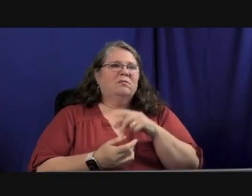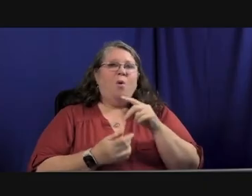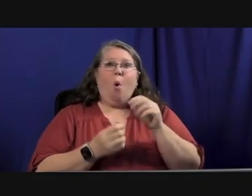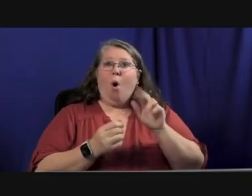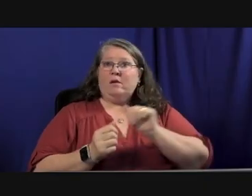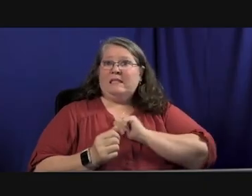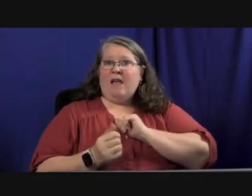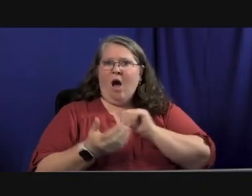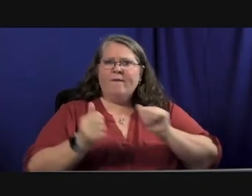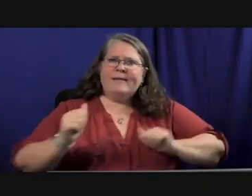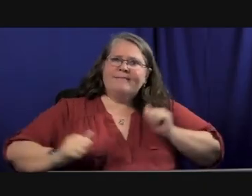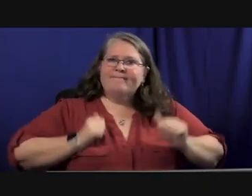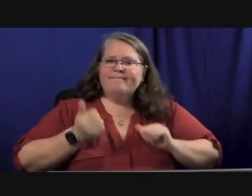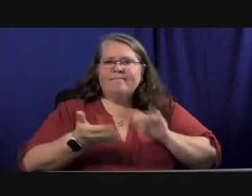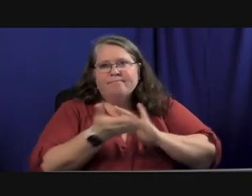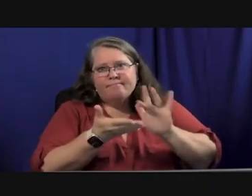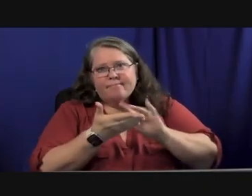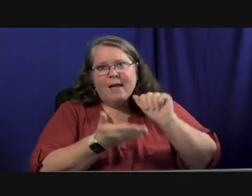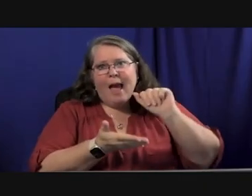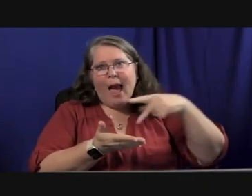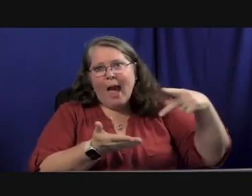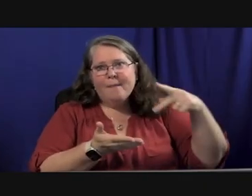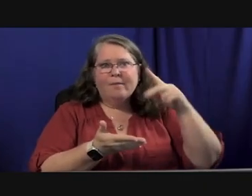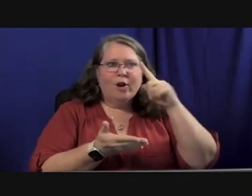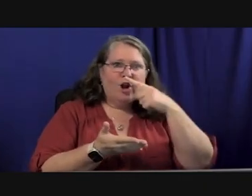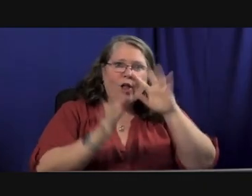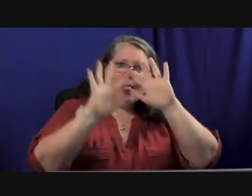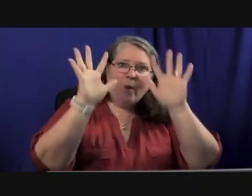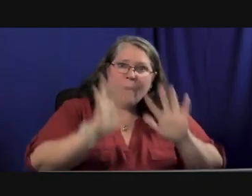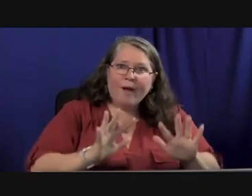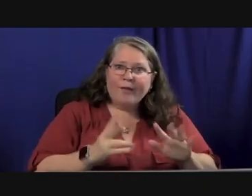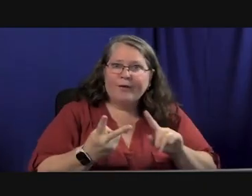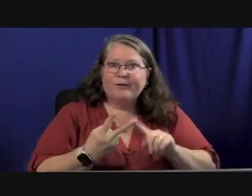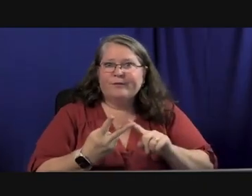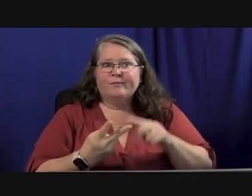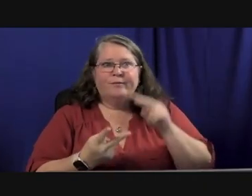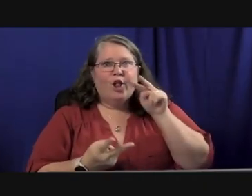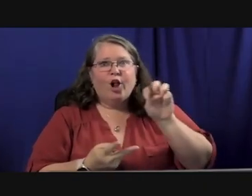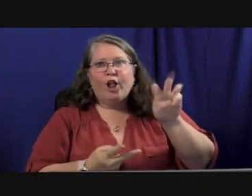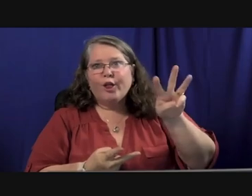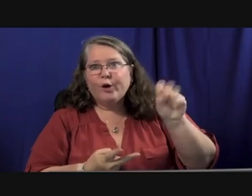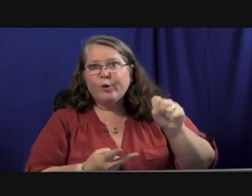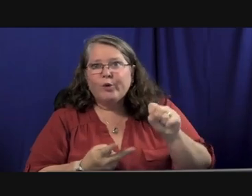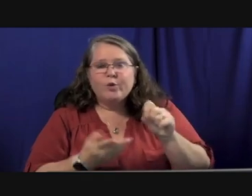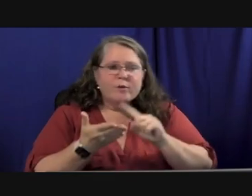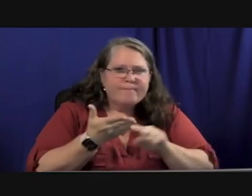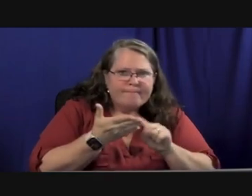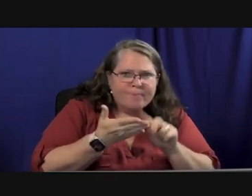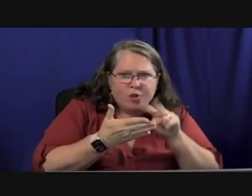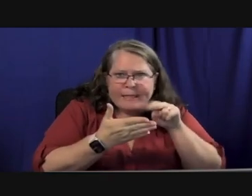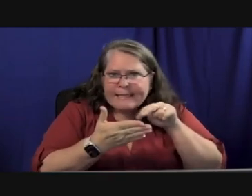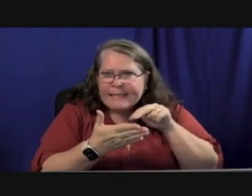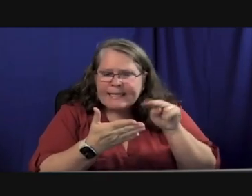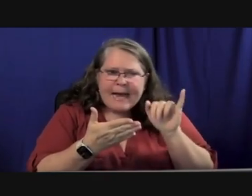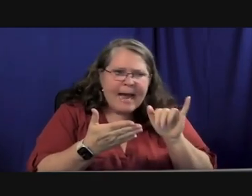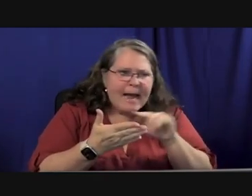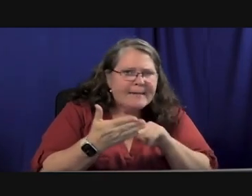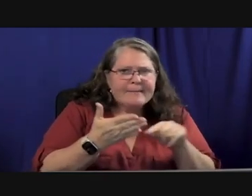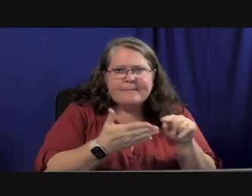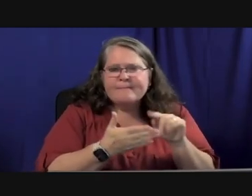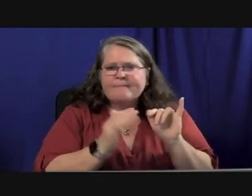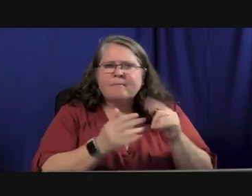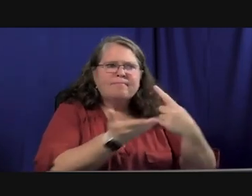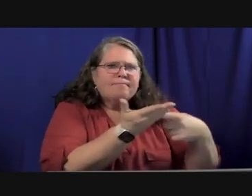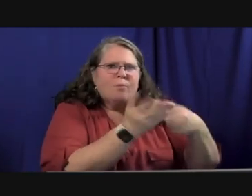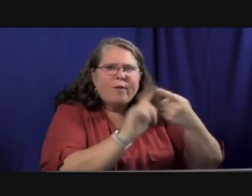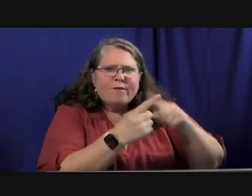even saying, oh, did you know there's a certain something going on? Or maybe there's an app, the weather app, the news app, to be able to read